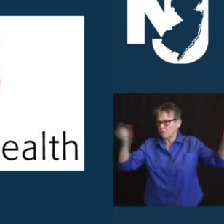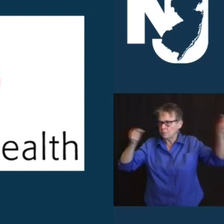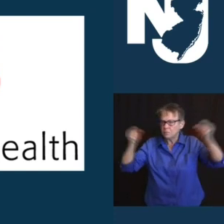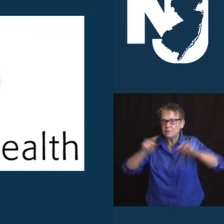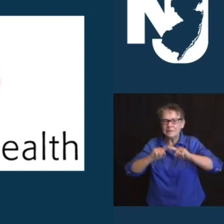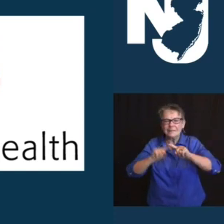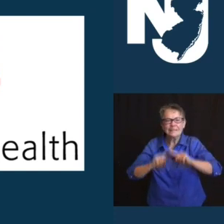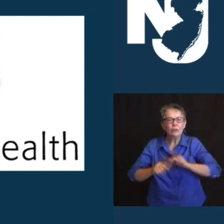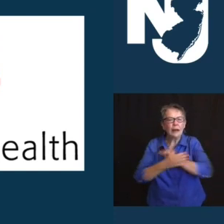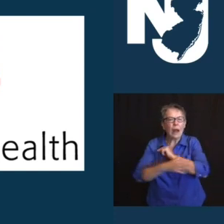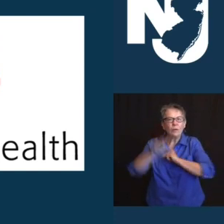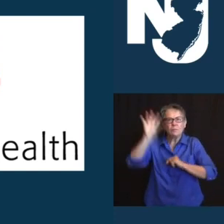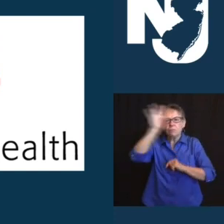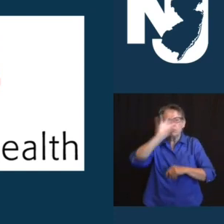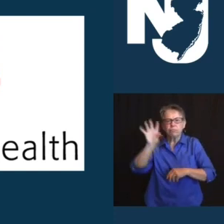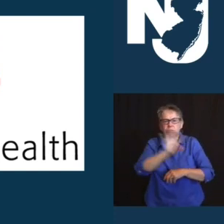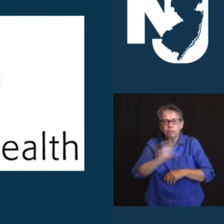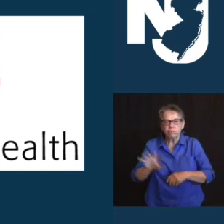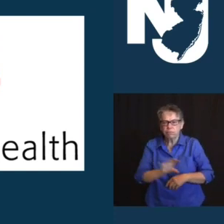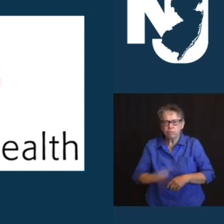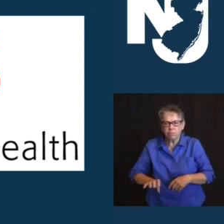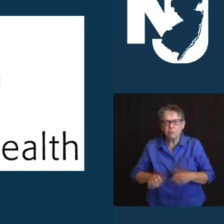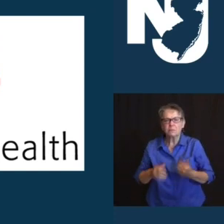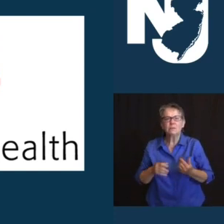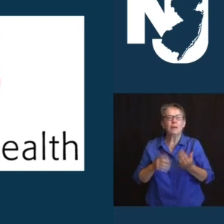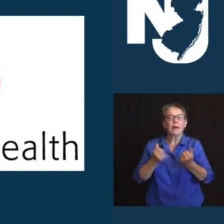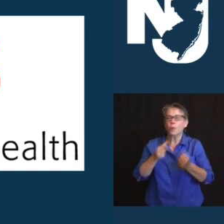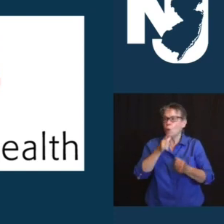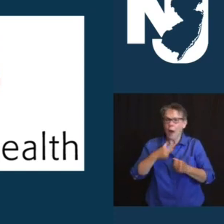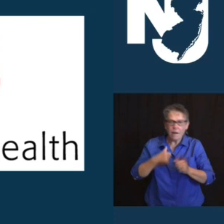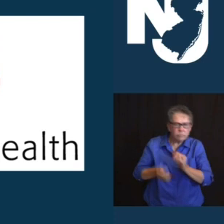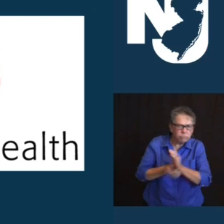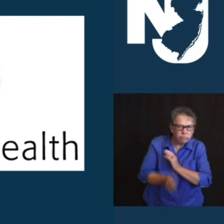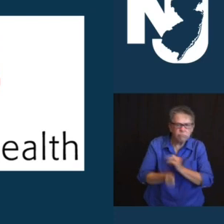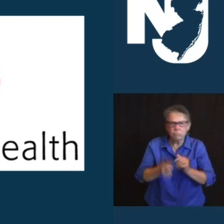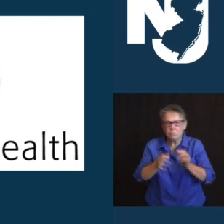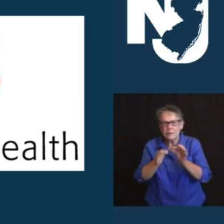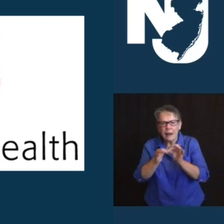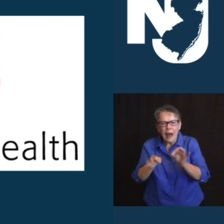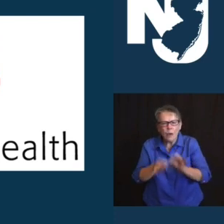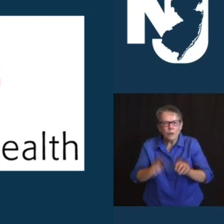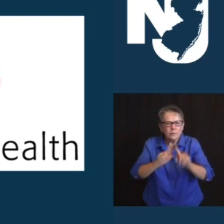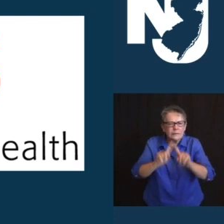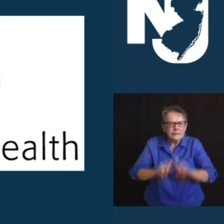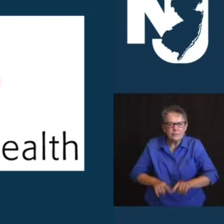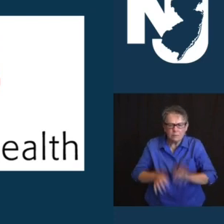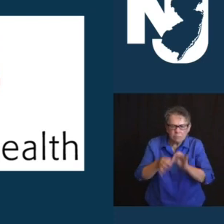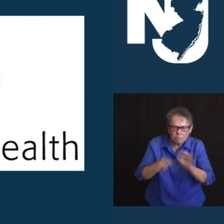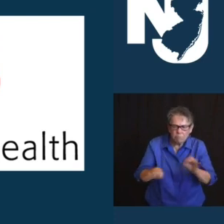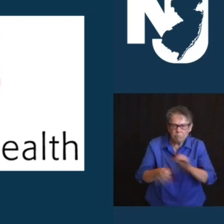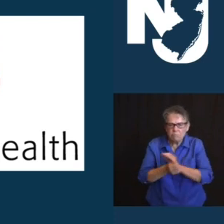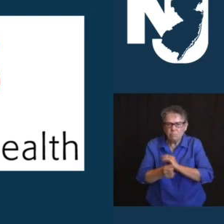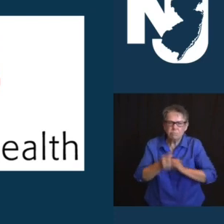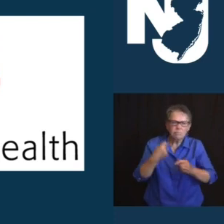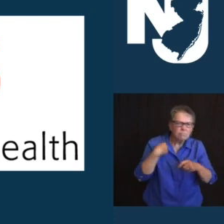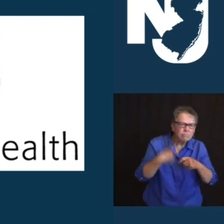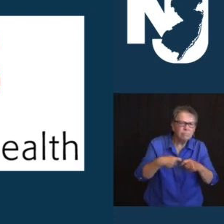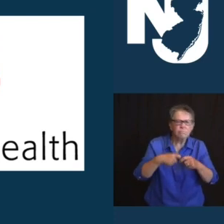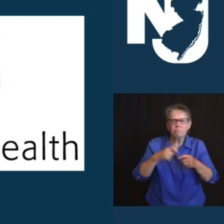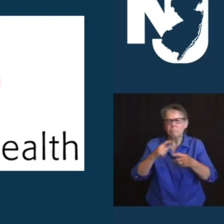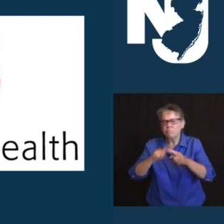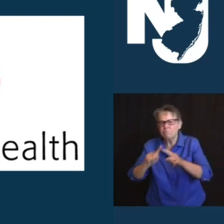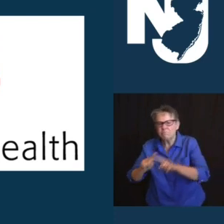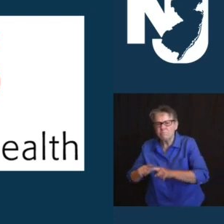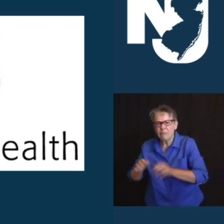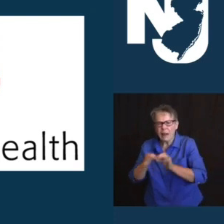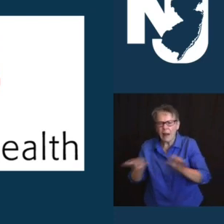is working with the Newark Health Department. She is an immigrant having come to New Jersey from Jamaica 9 years